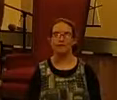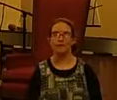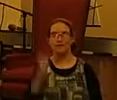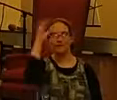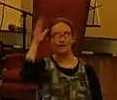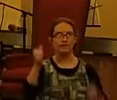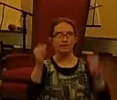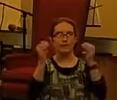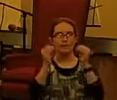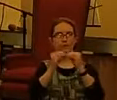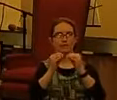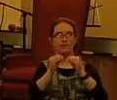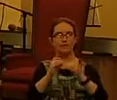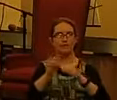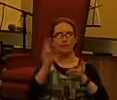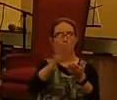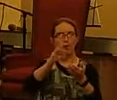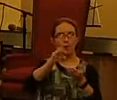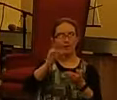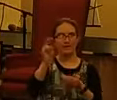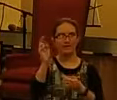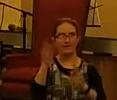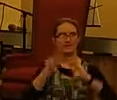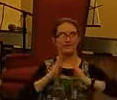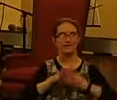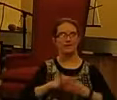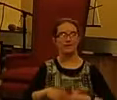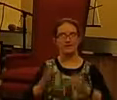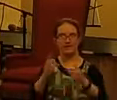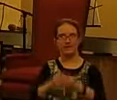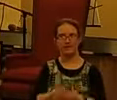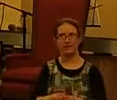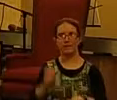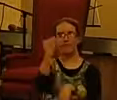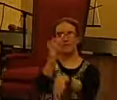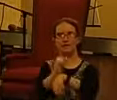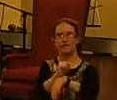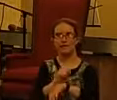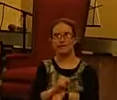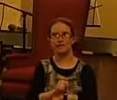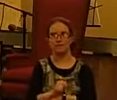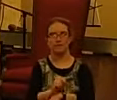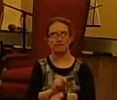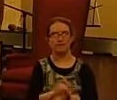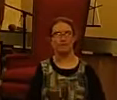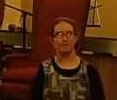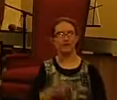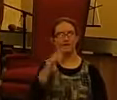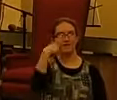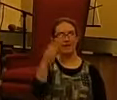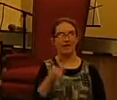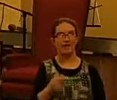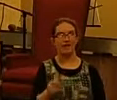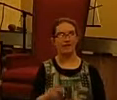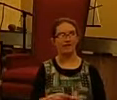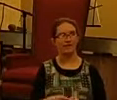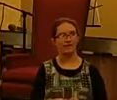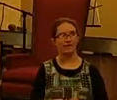devil taketh him up into the holy city and setteth him on a pinnacle of a temple, of the temple, and saith unto